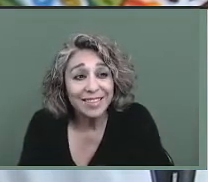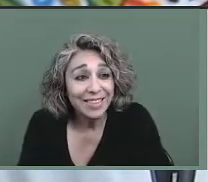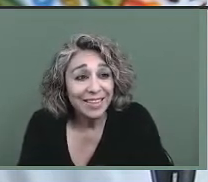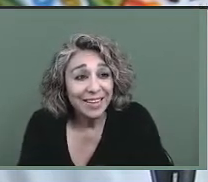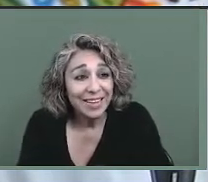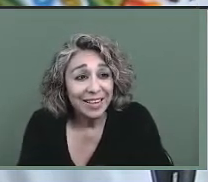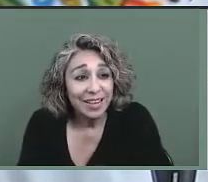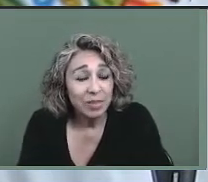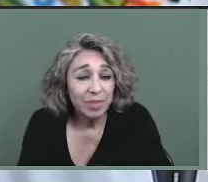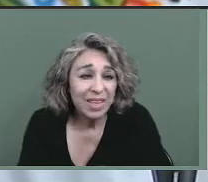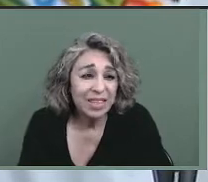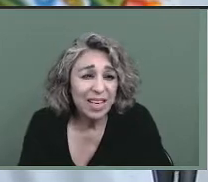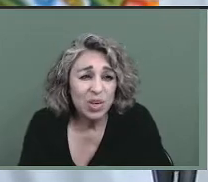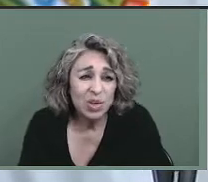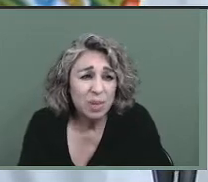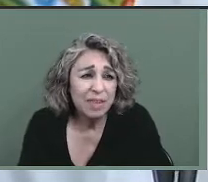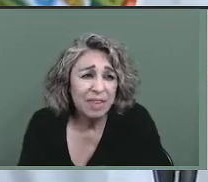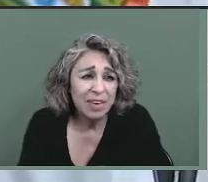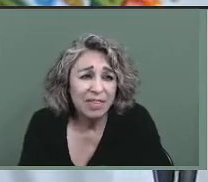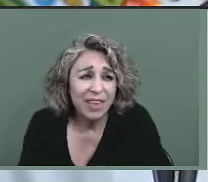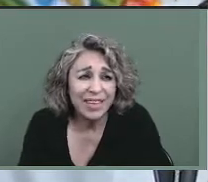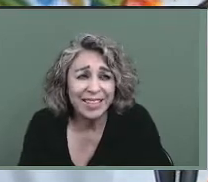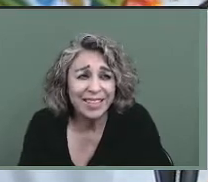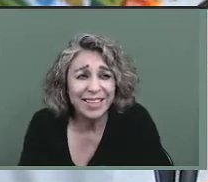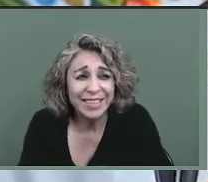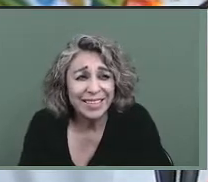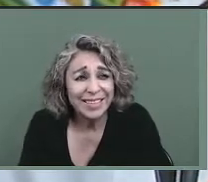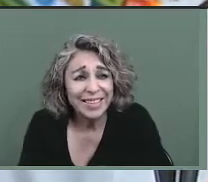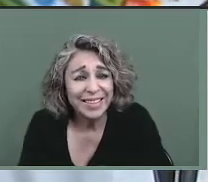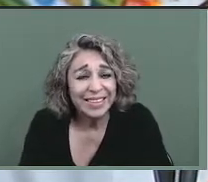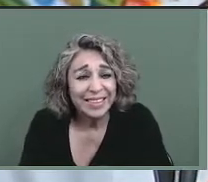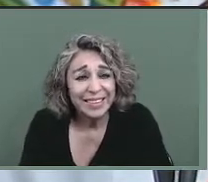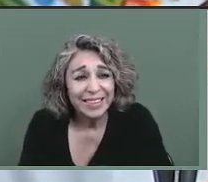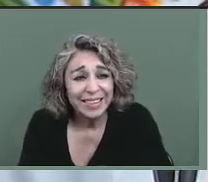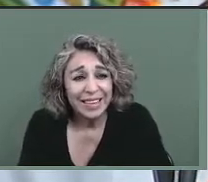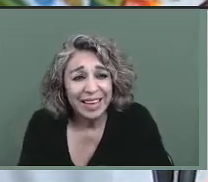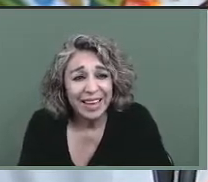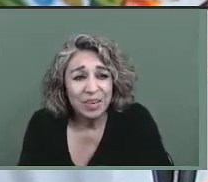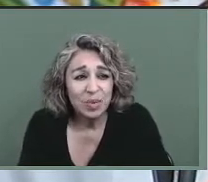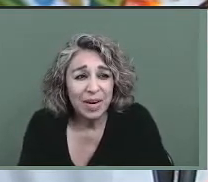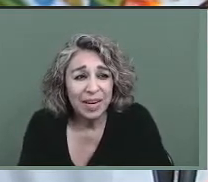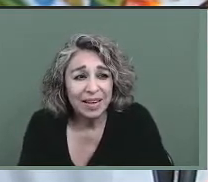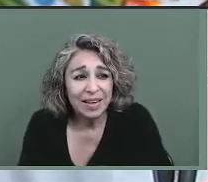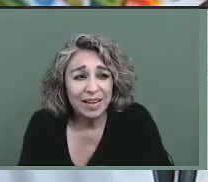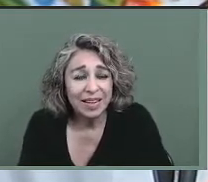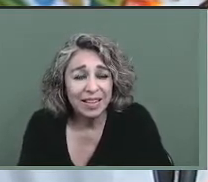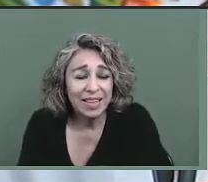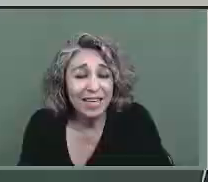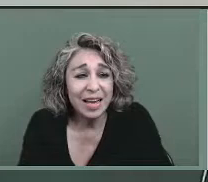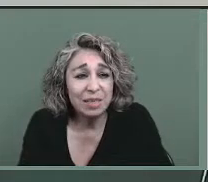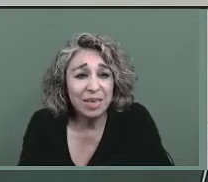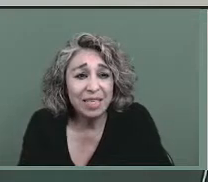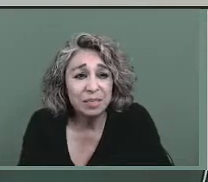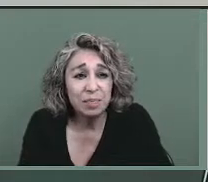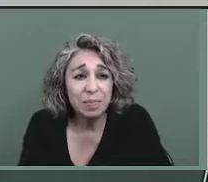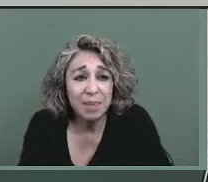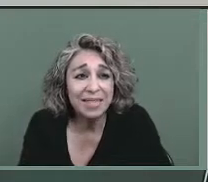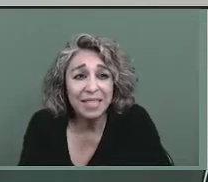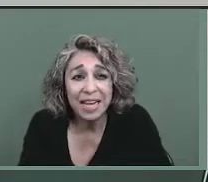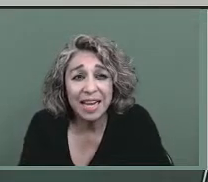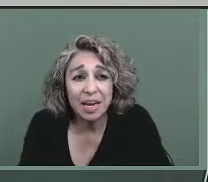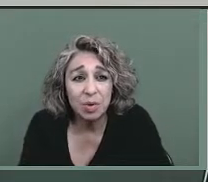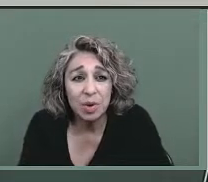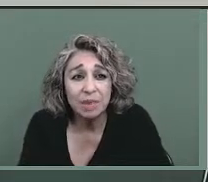fast, because I don't speak very fast. And the time I